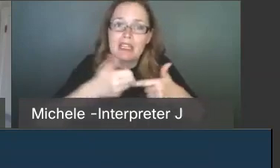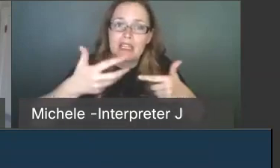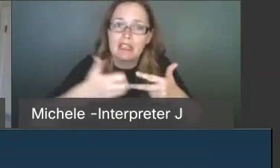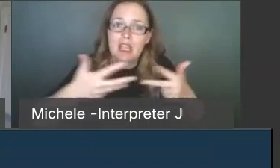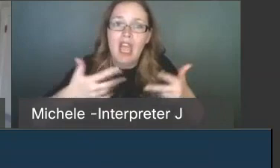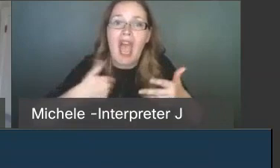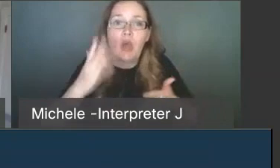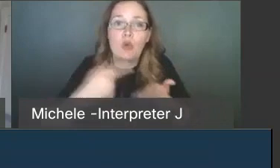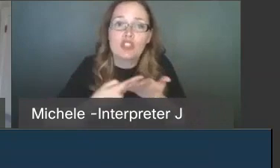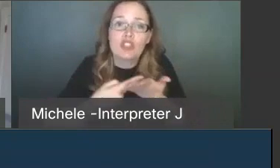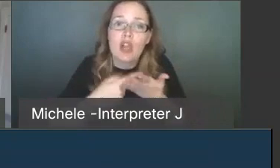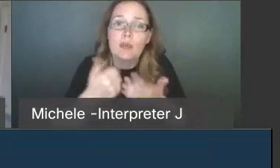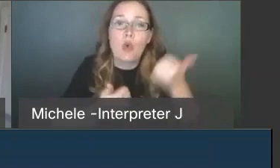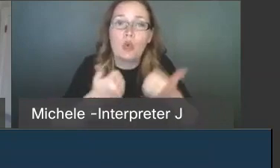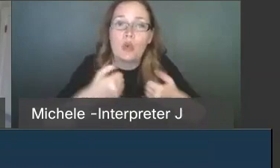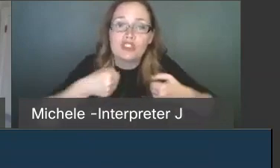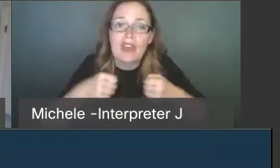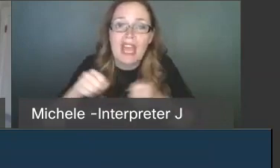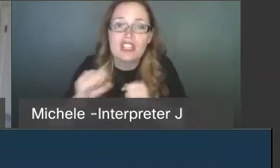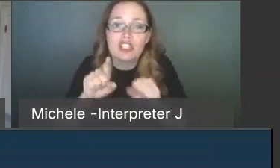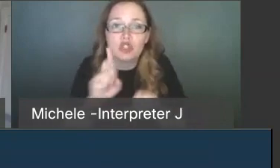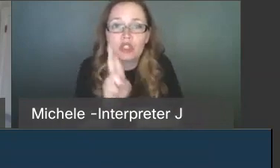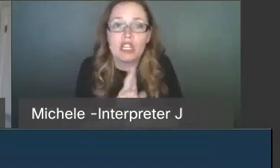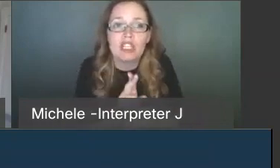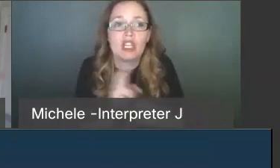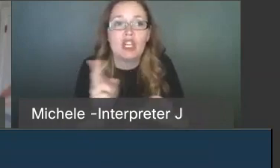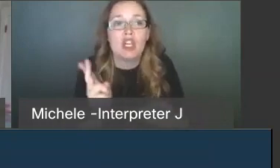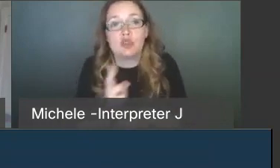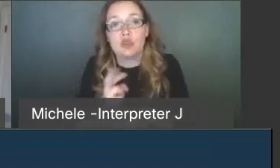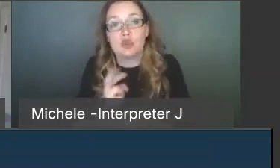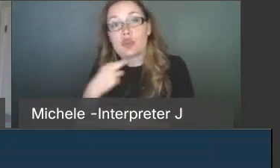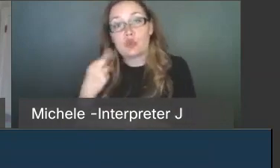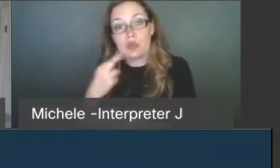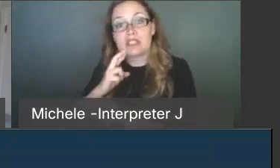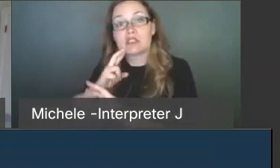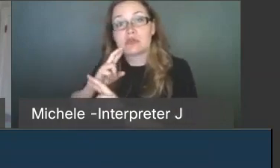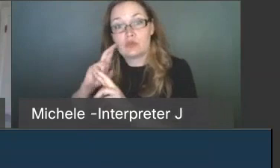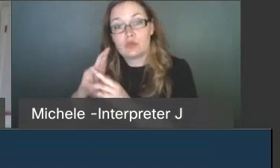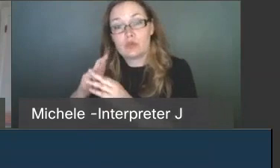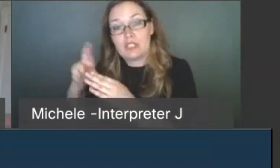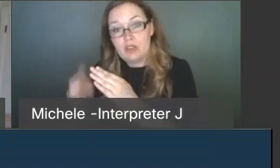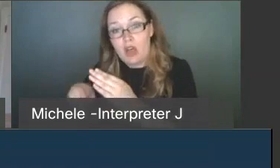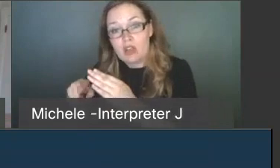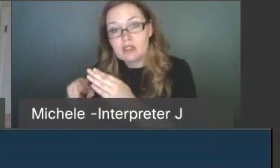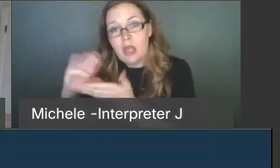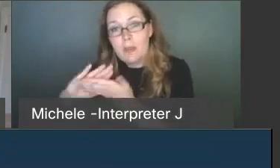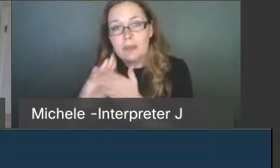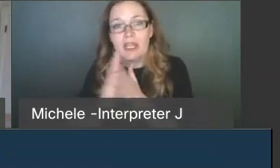strategies for us to use to take risk assessment results from the results into practice.